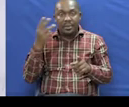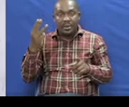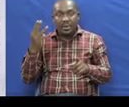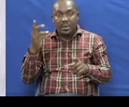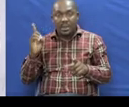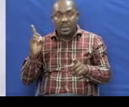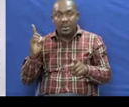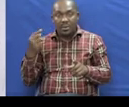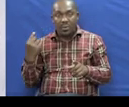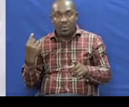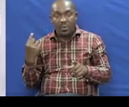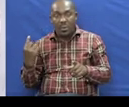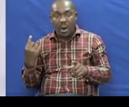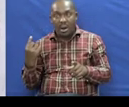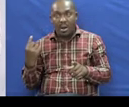3D1,